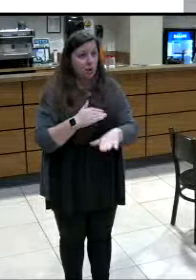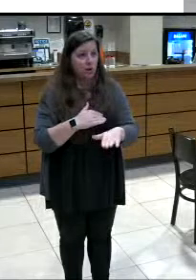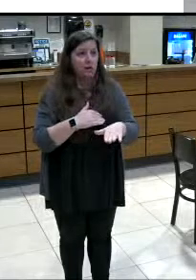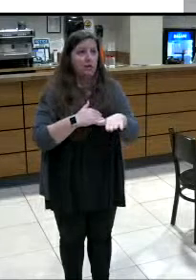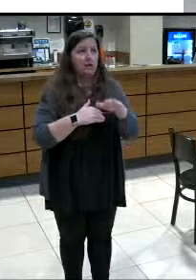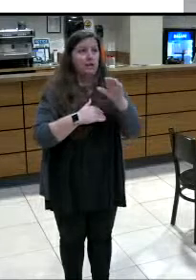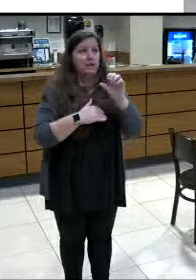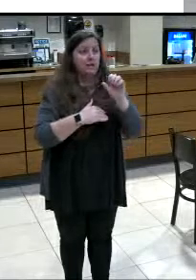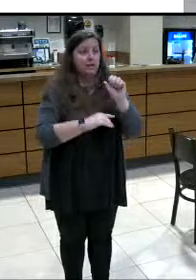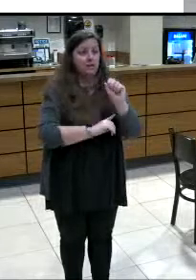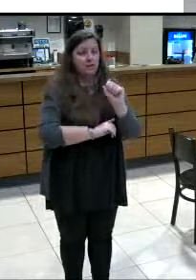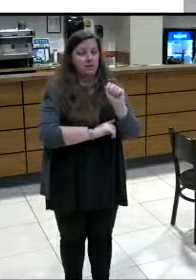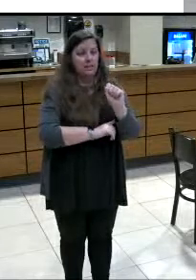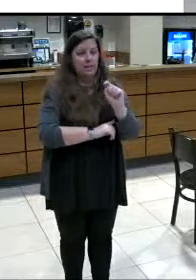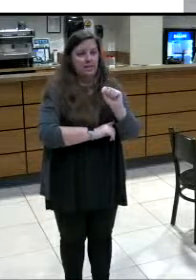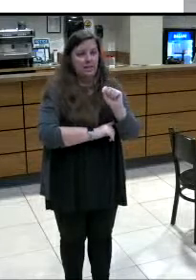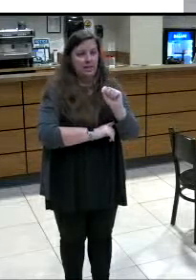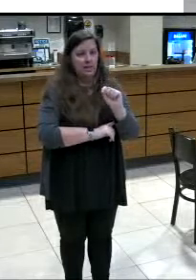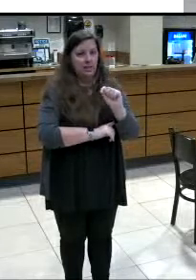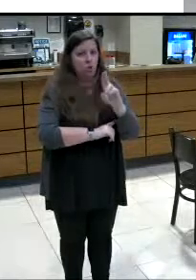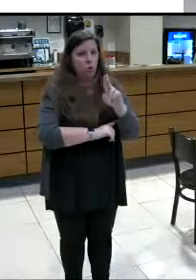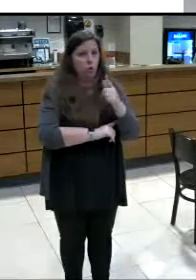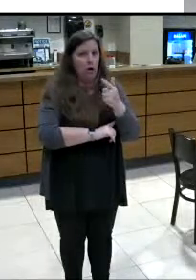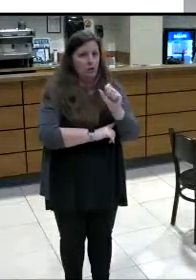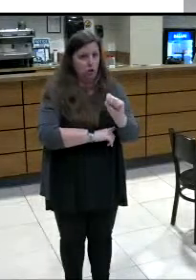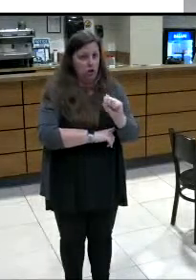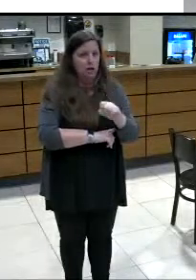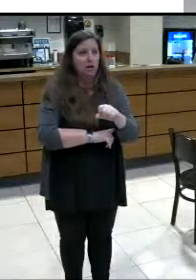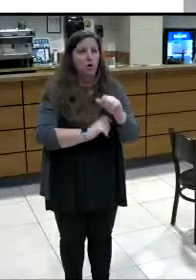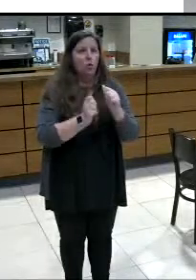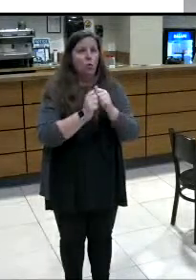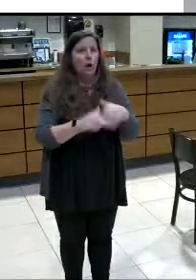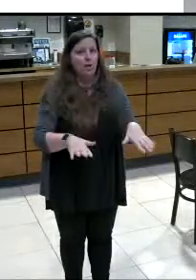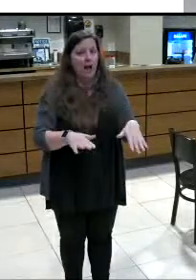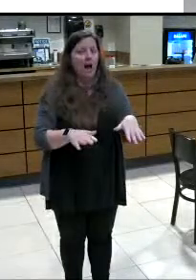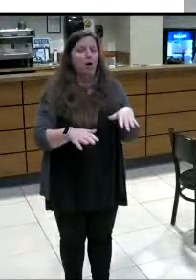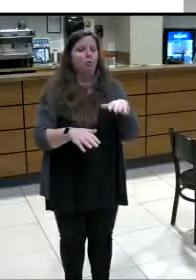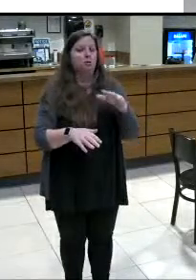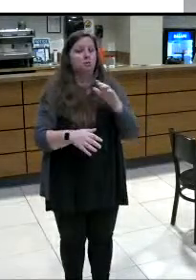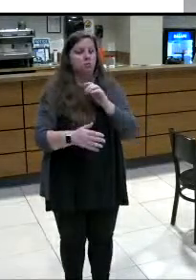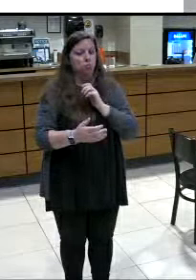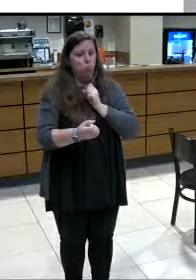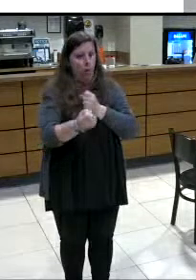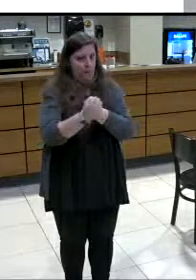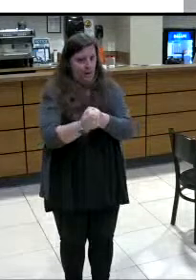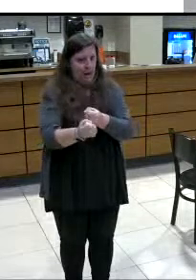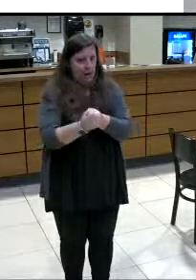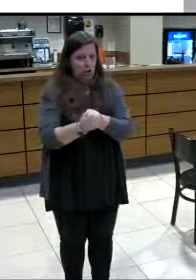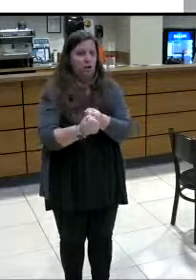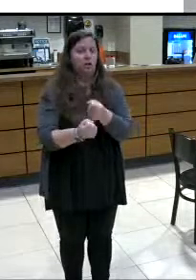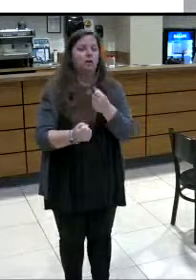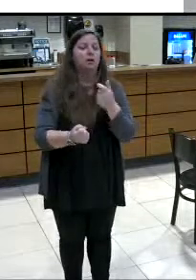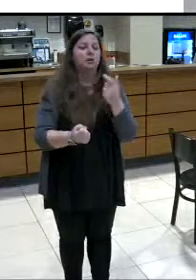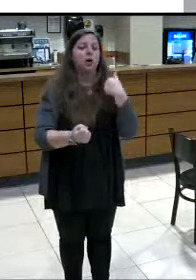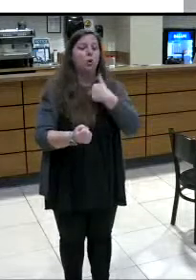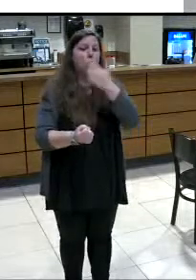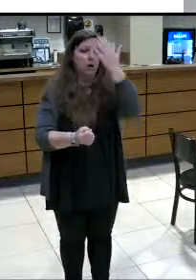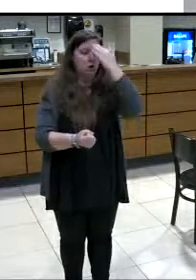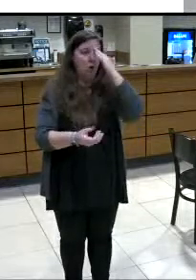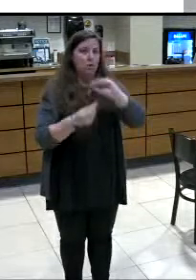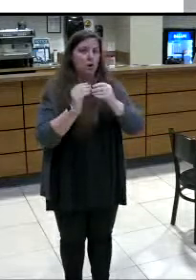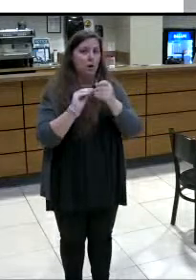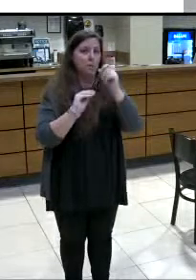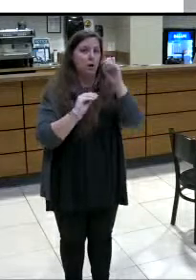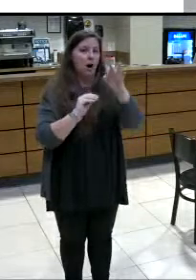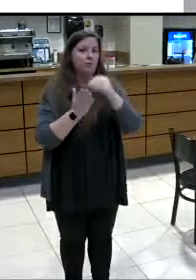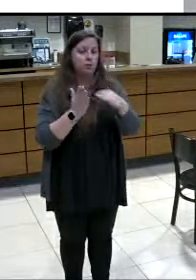TCSG, USG without needing remediation. So we know the number of students that we send to college and the